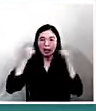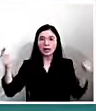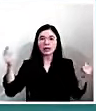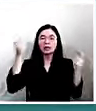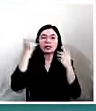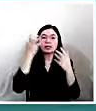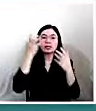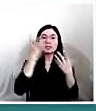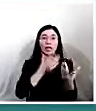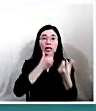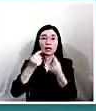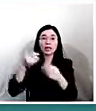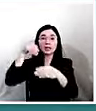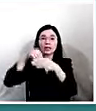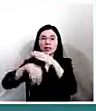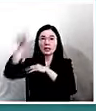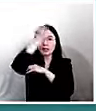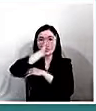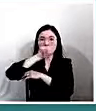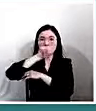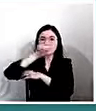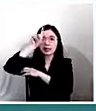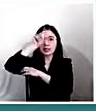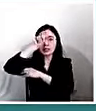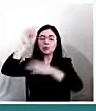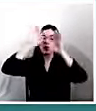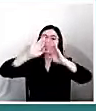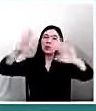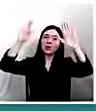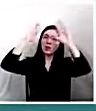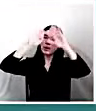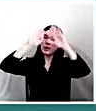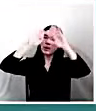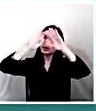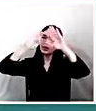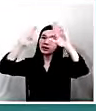Egypt, wondrous deeds in the land of